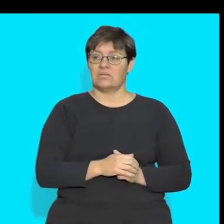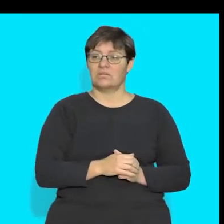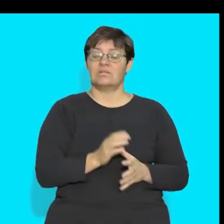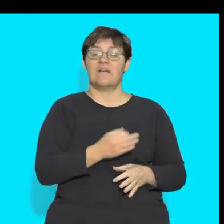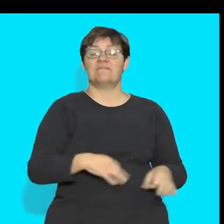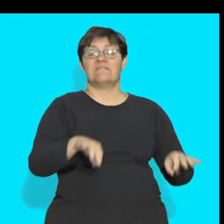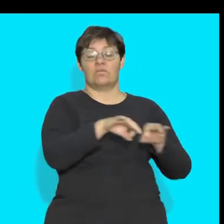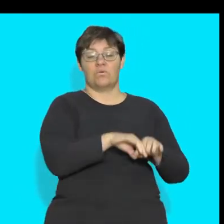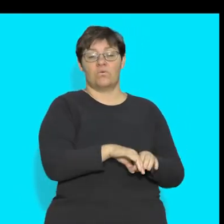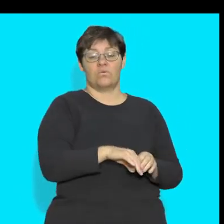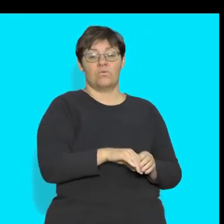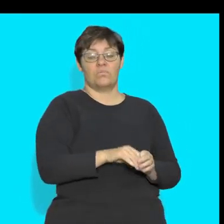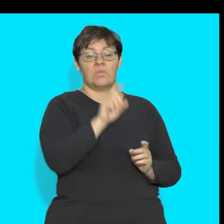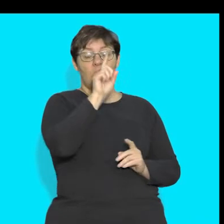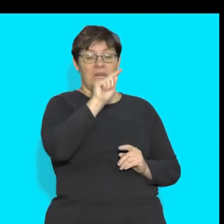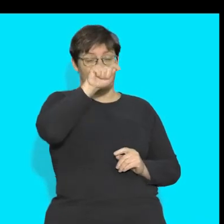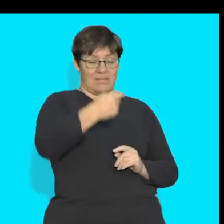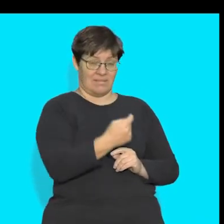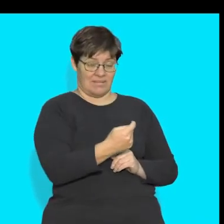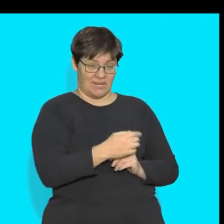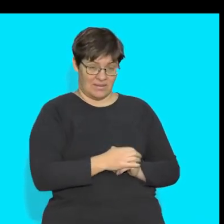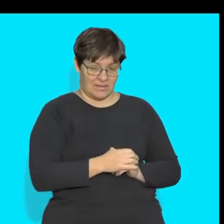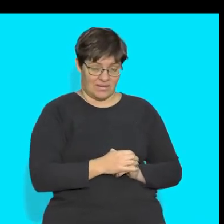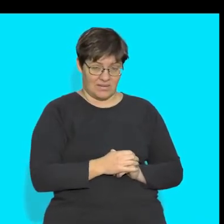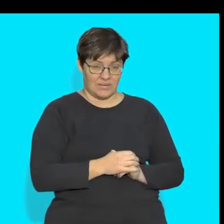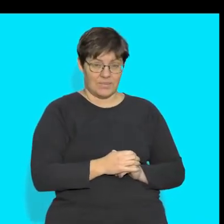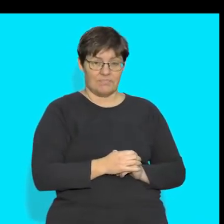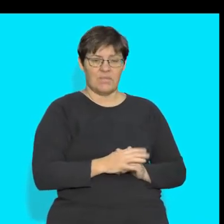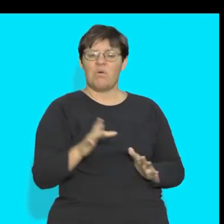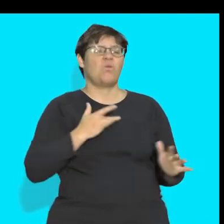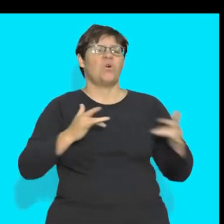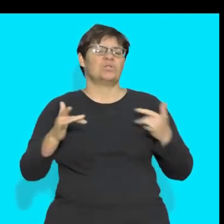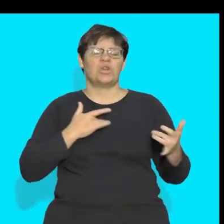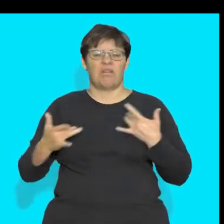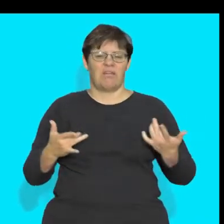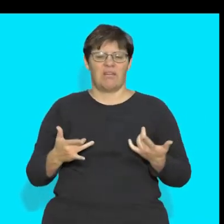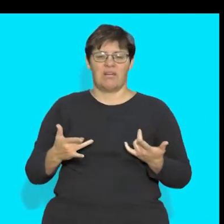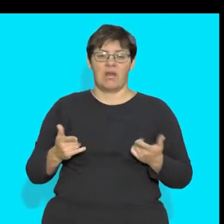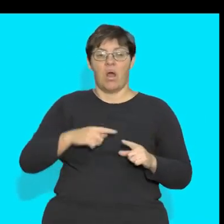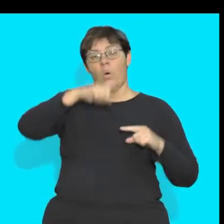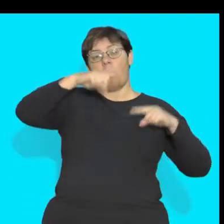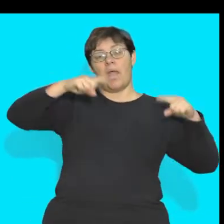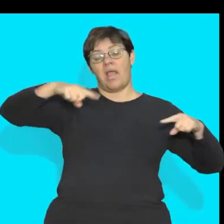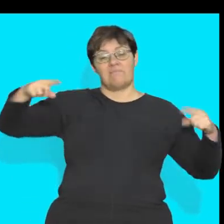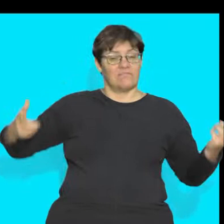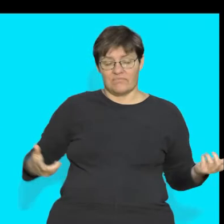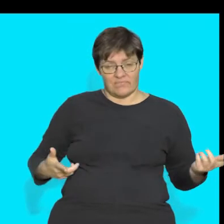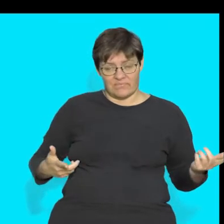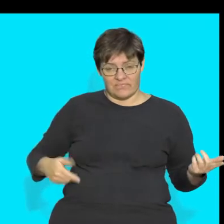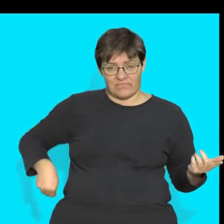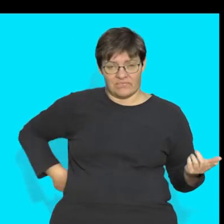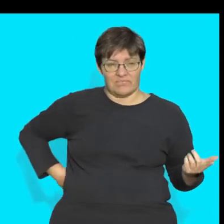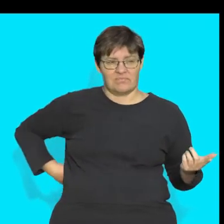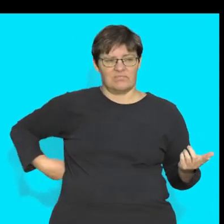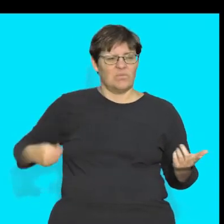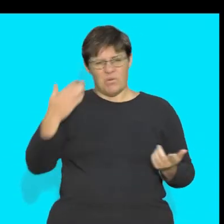values go to 1 decimal place. We're not worried about the actual wavelength.